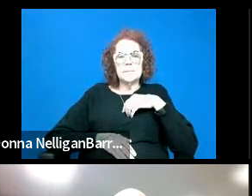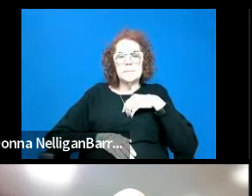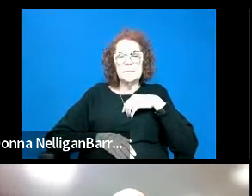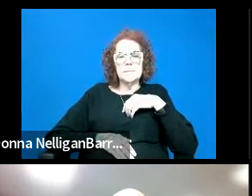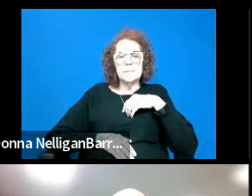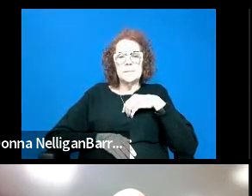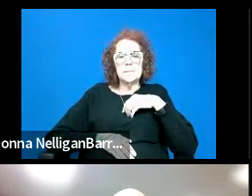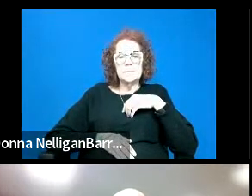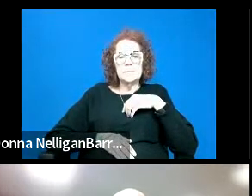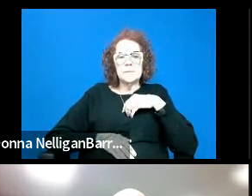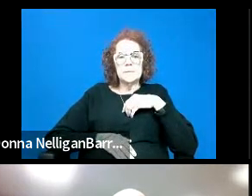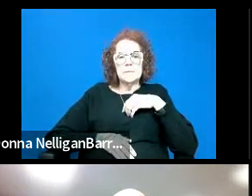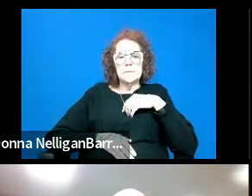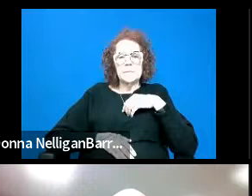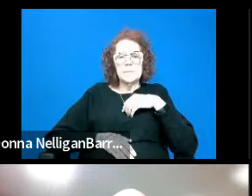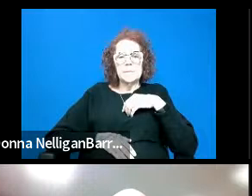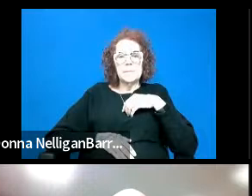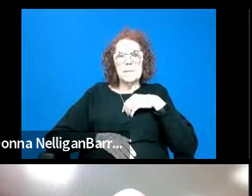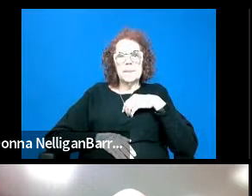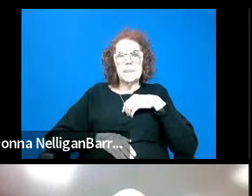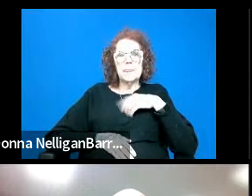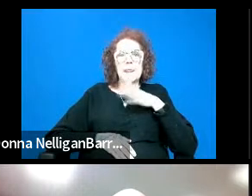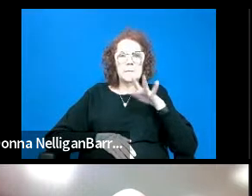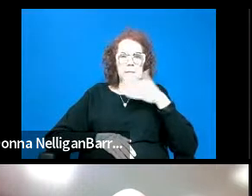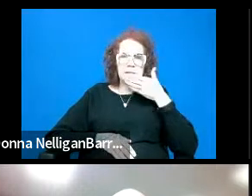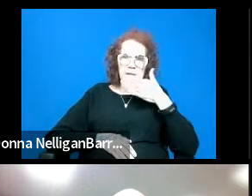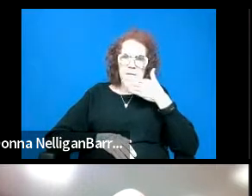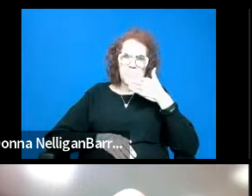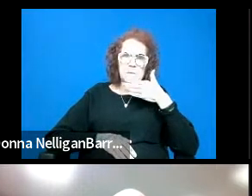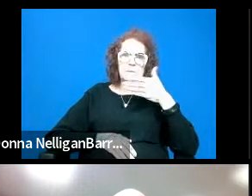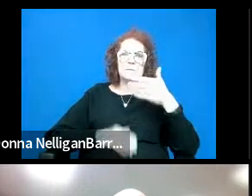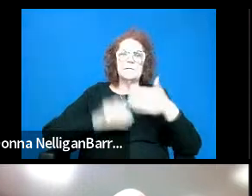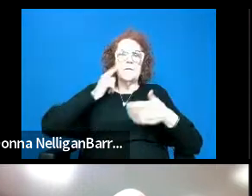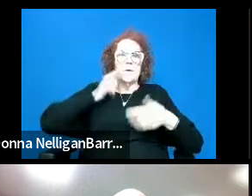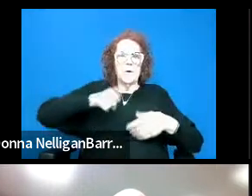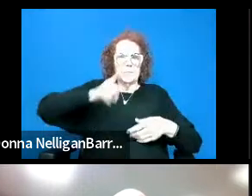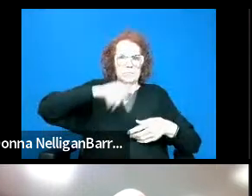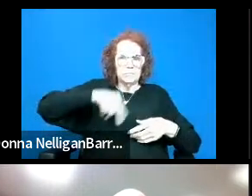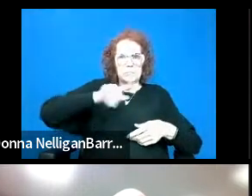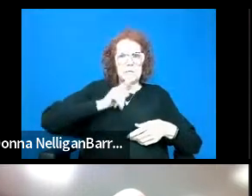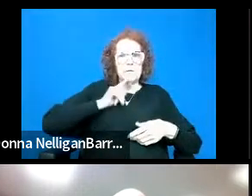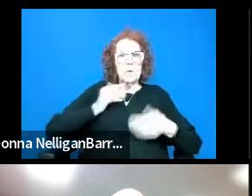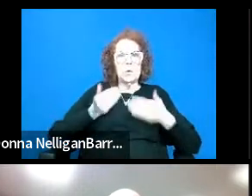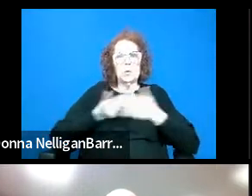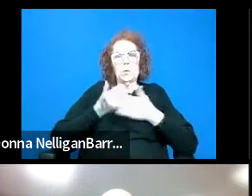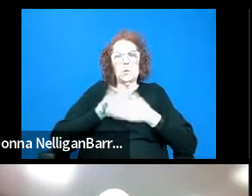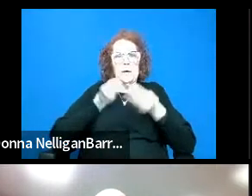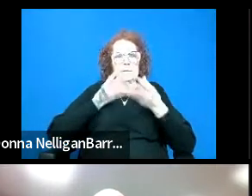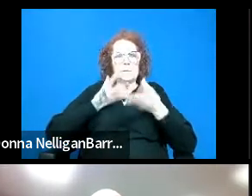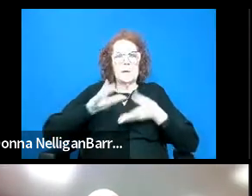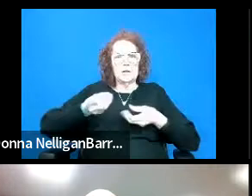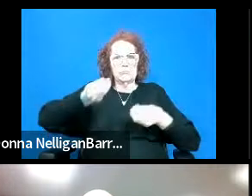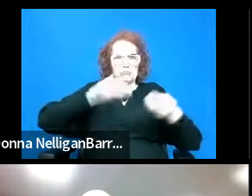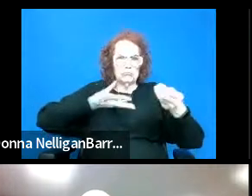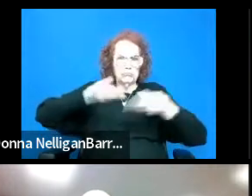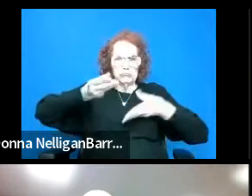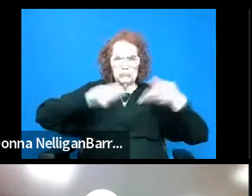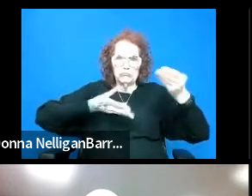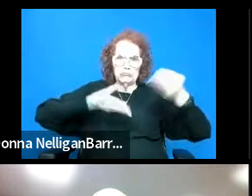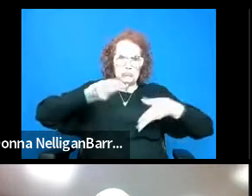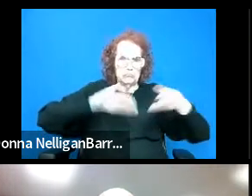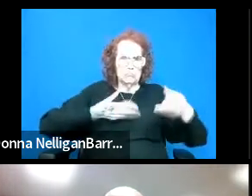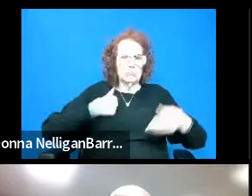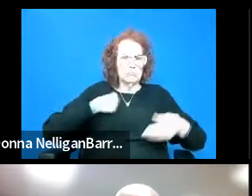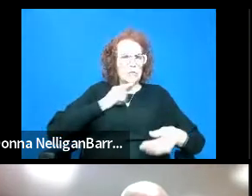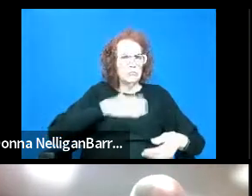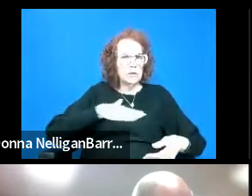All right, well, thank you very much, everyone, for the updates today. This has been incredibly helpful, and I'm sure we'll have additional questions as we